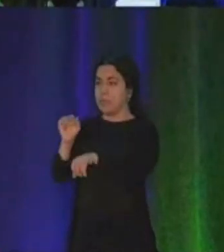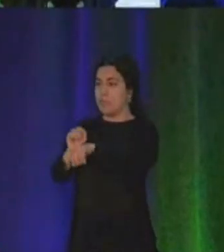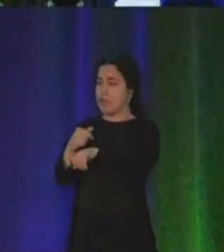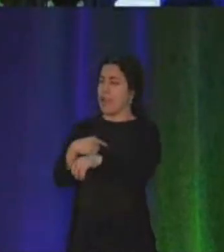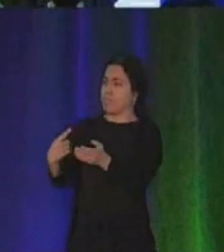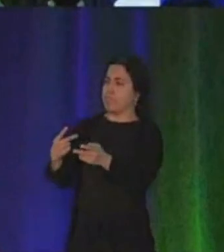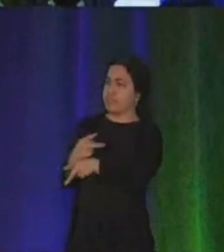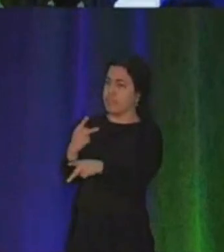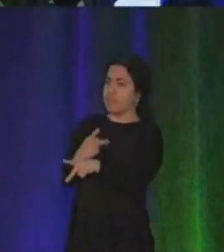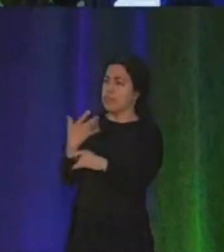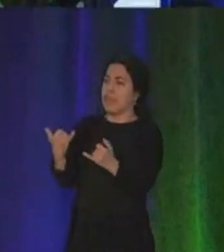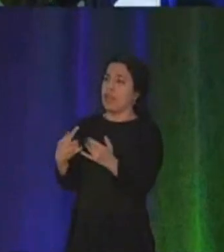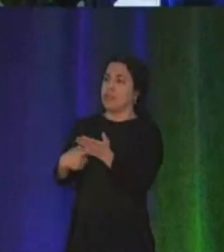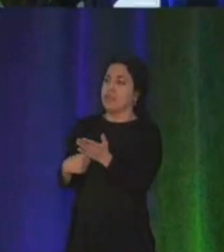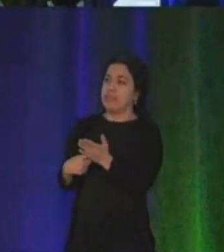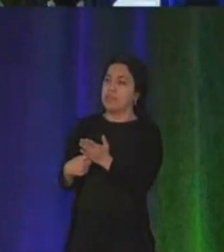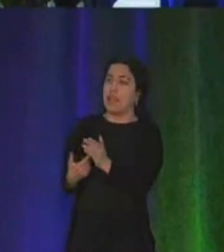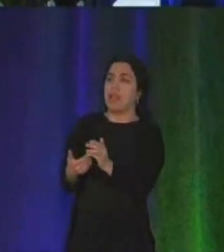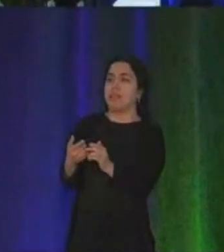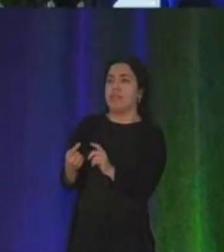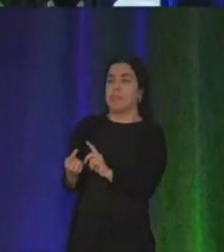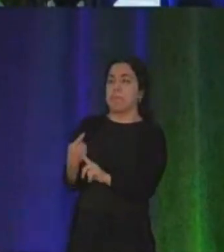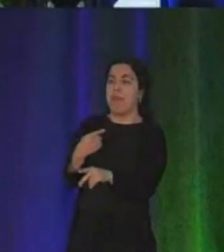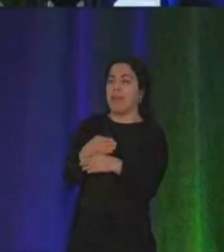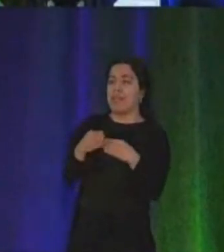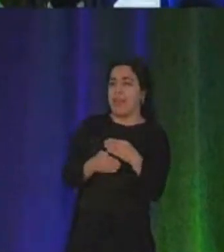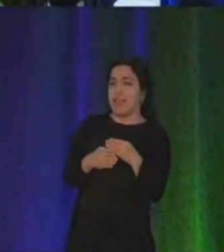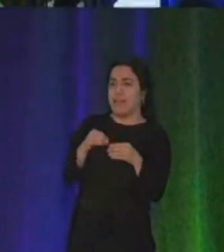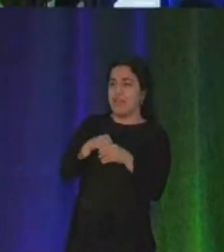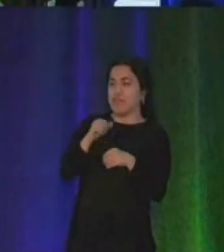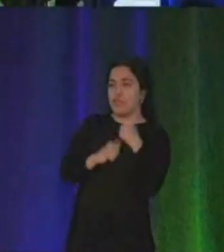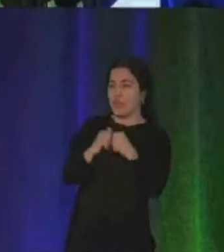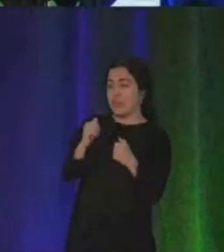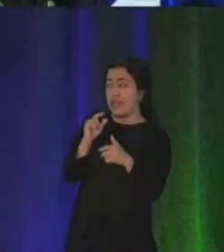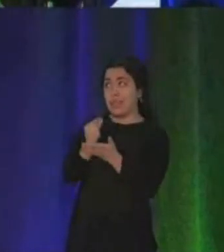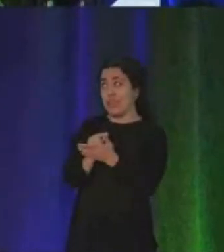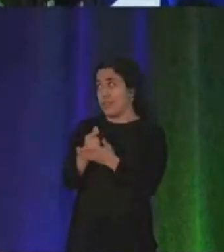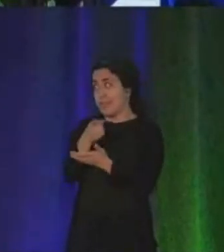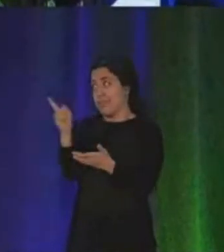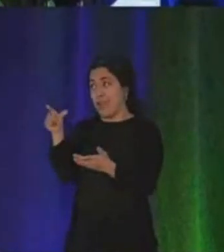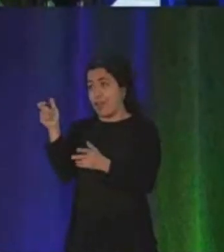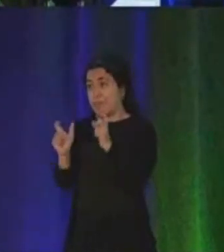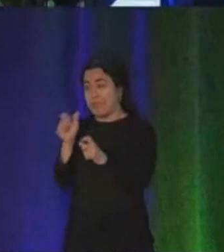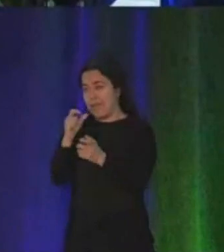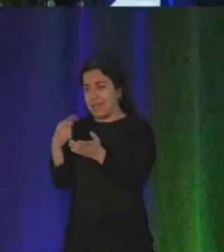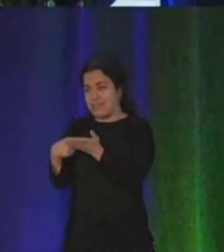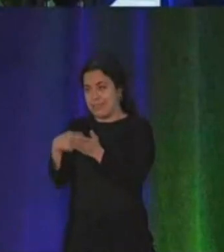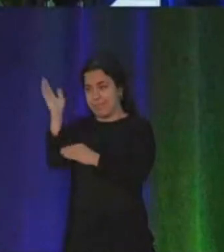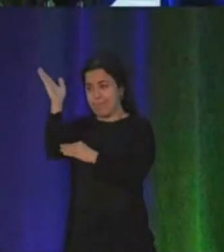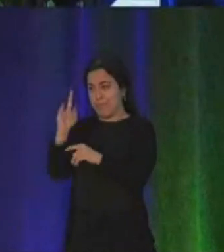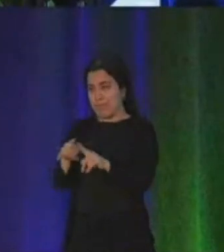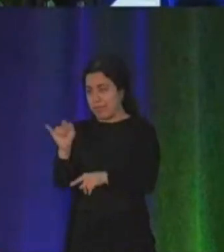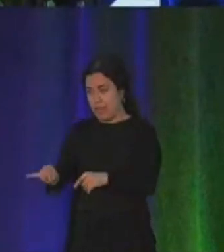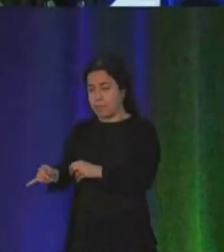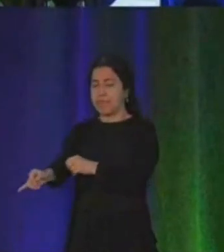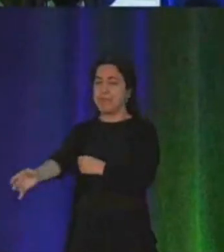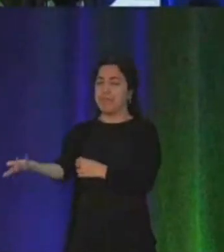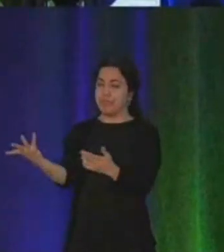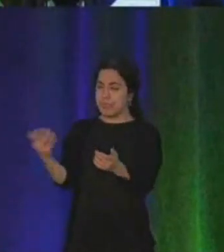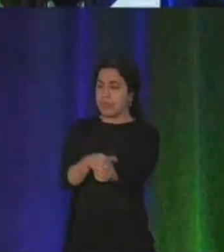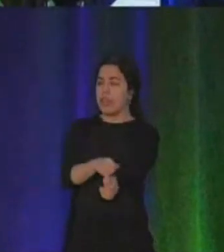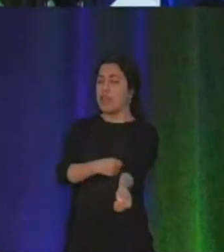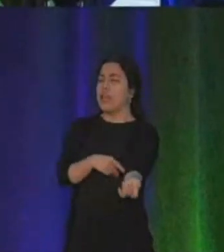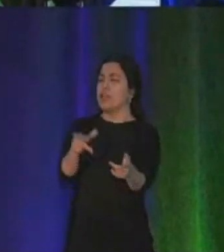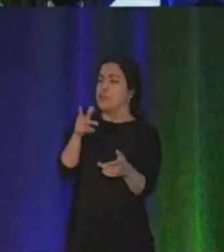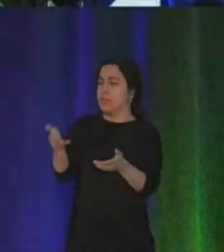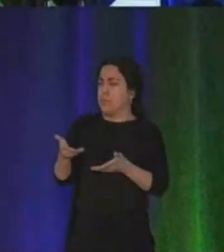talk about back-end and infrastructure because I guarantee you no one else is probably going to be talking about that. To introduce myself